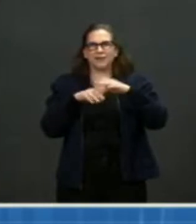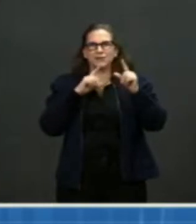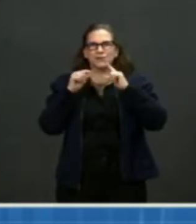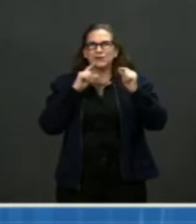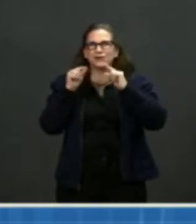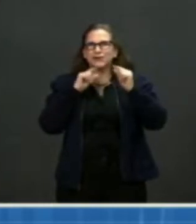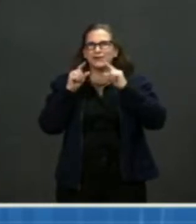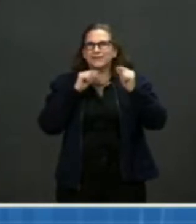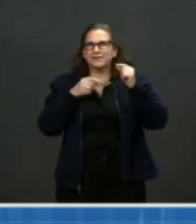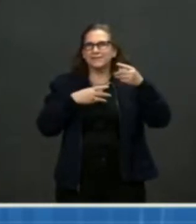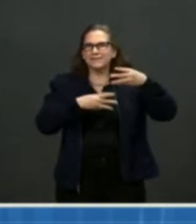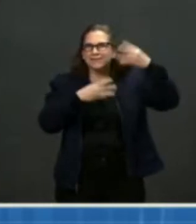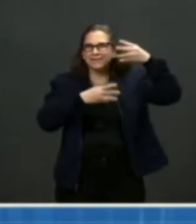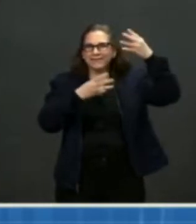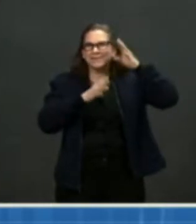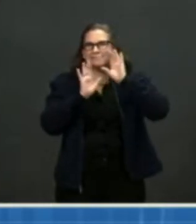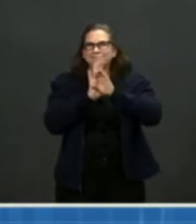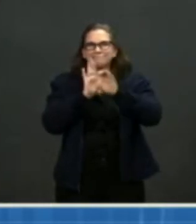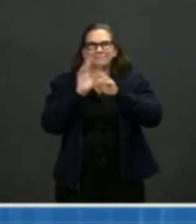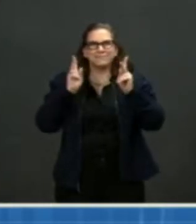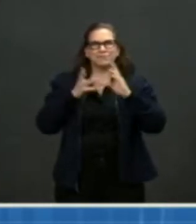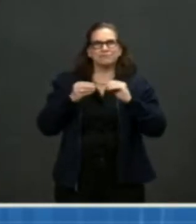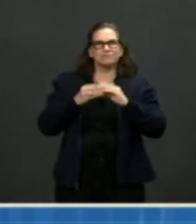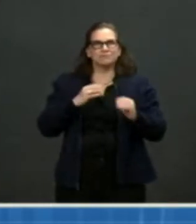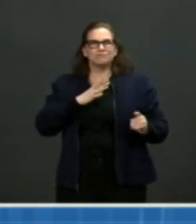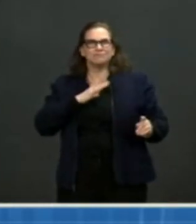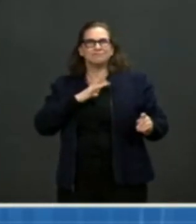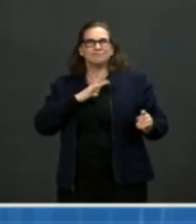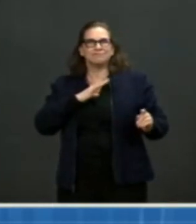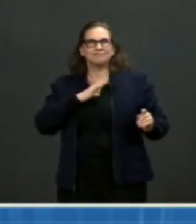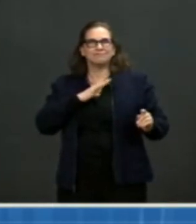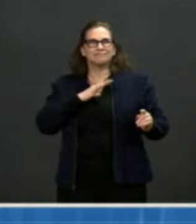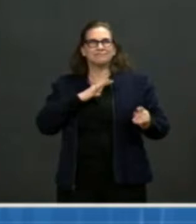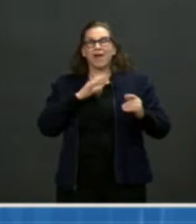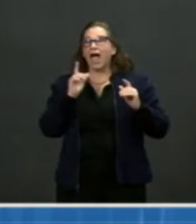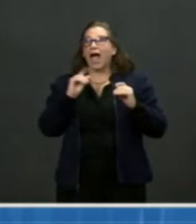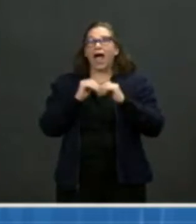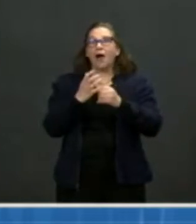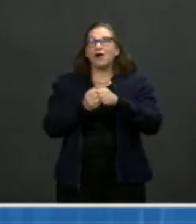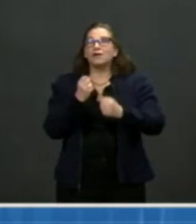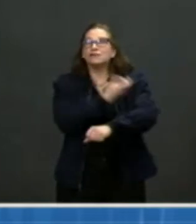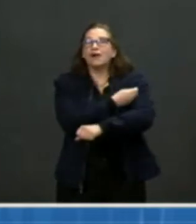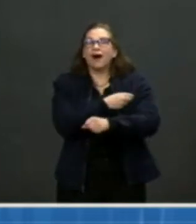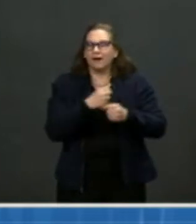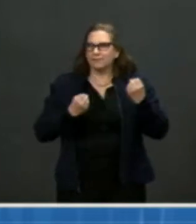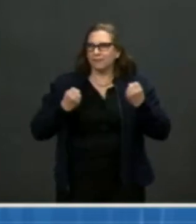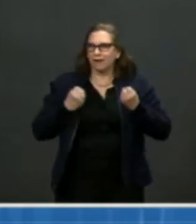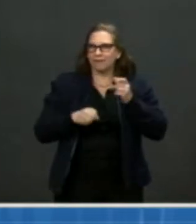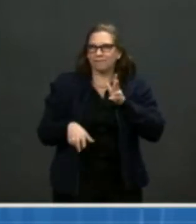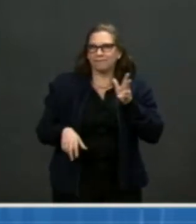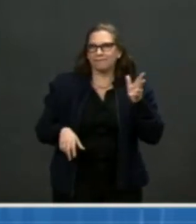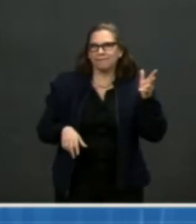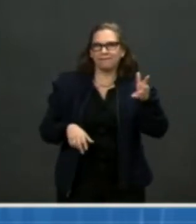to get vaccinated. Combined, they deliver nearly 100,000 shots per